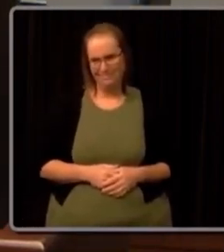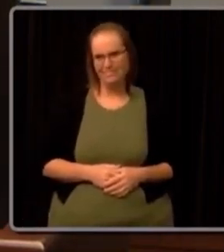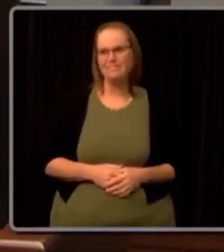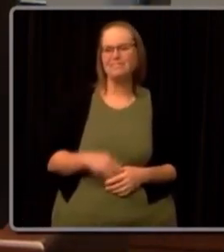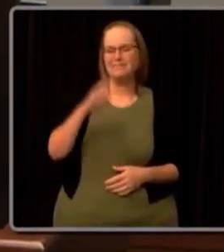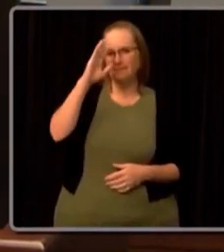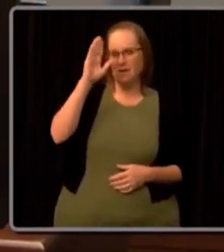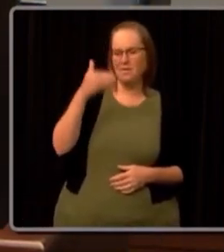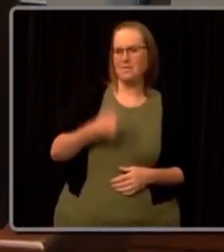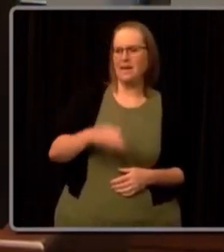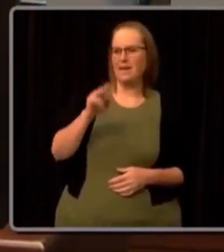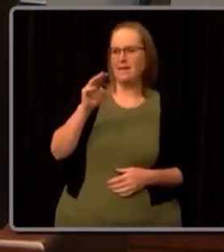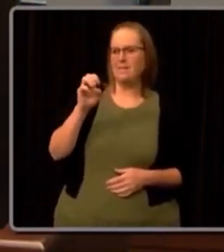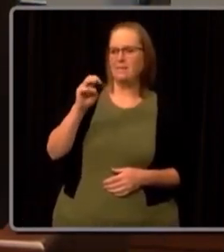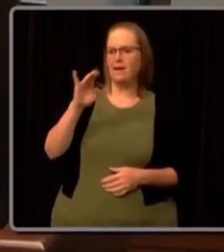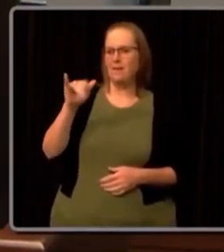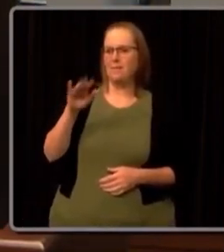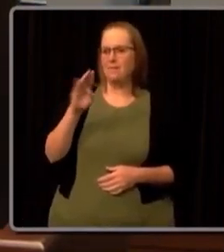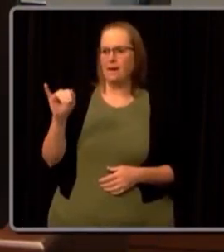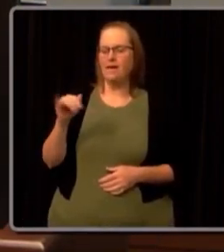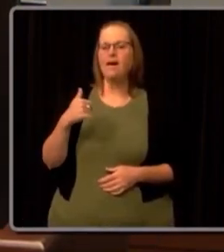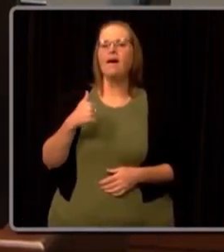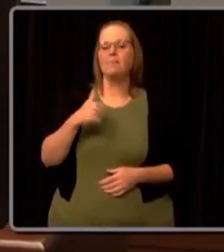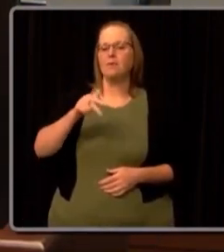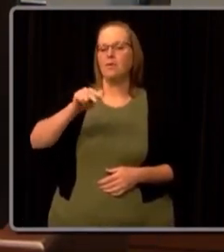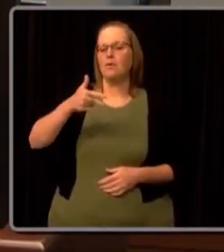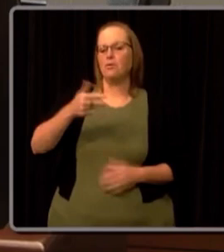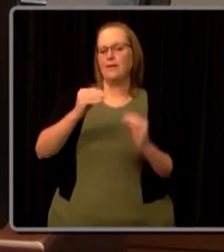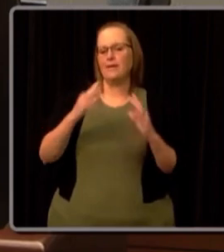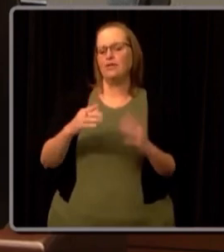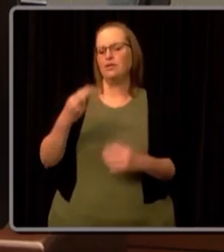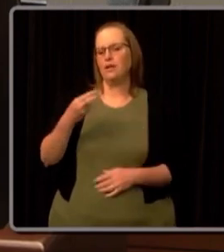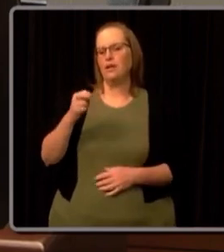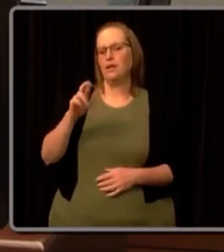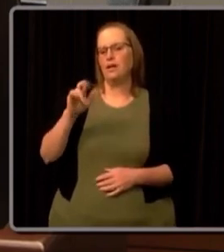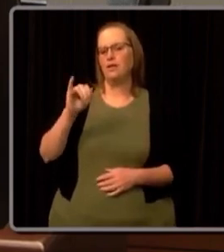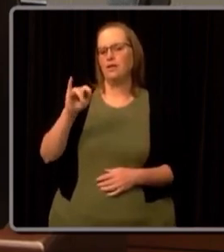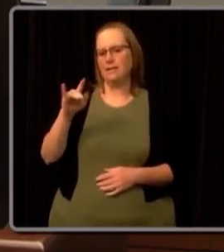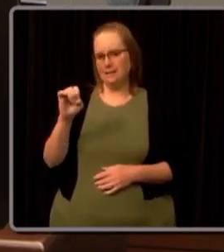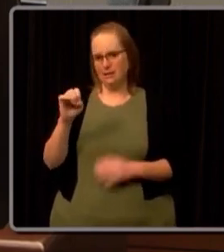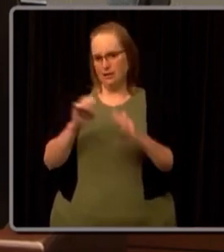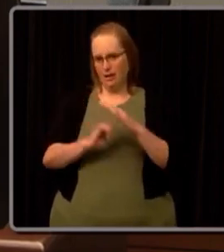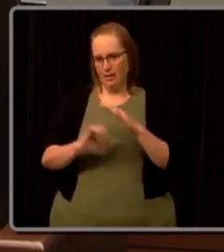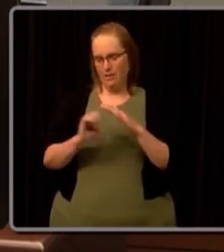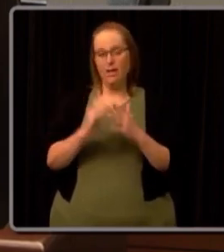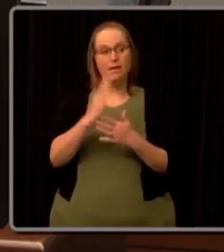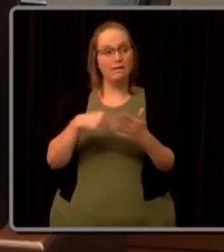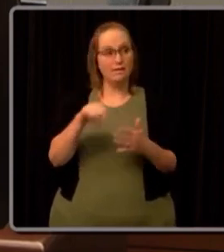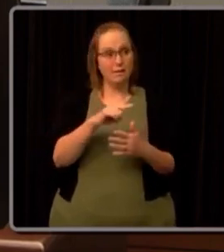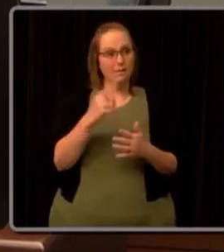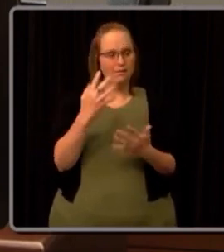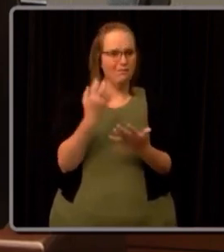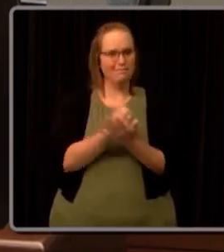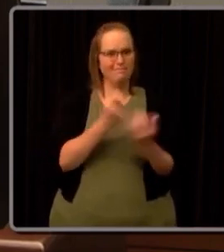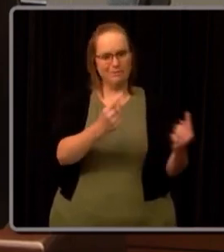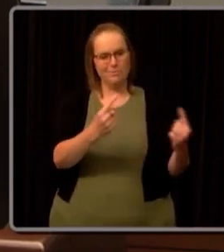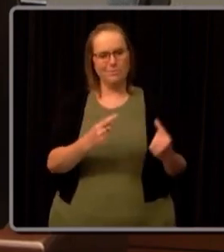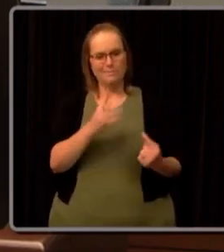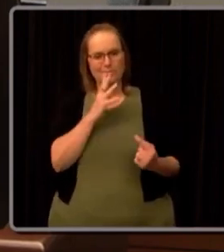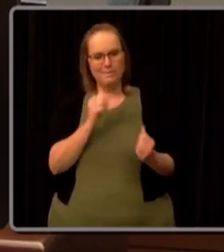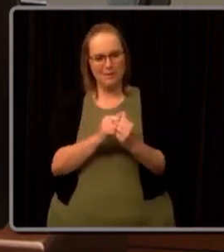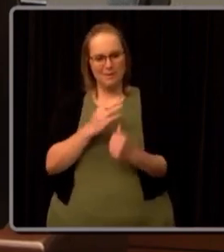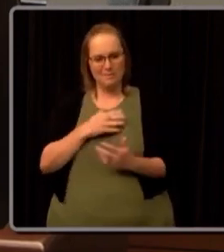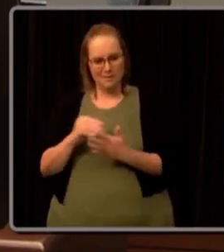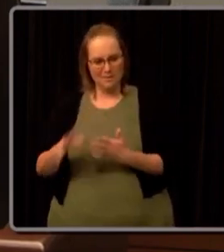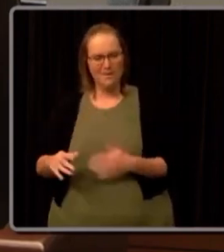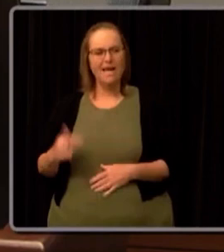Hello, I'm Emily Bai, and I am a third grade teacher at Heritage, and I know some of you had the pleasure of coming to speak with some of my students. And I